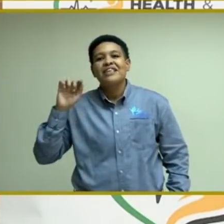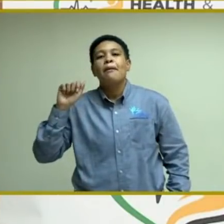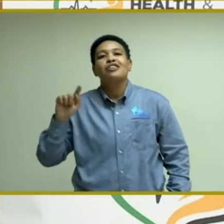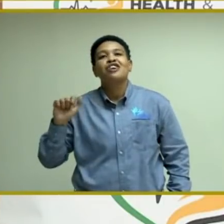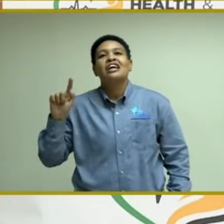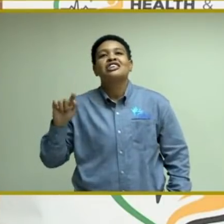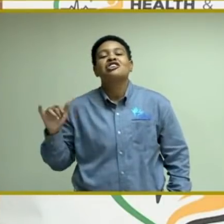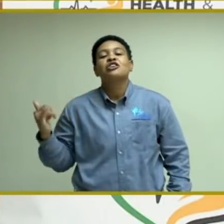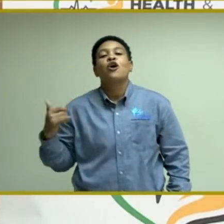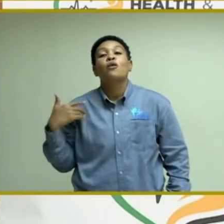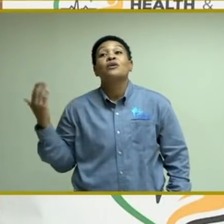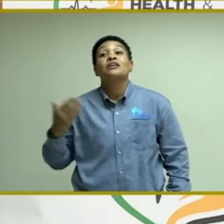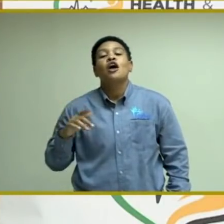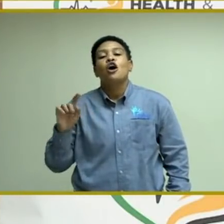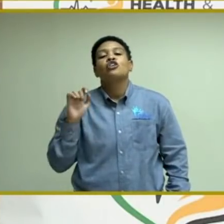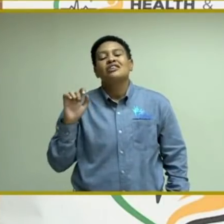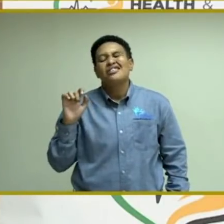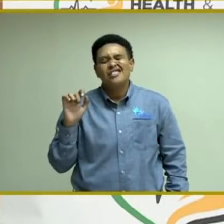getting